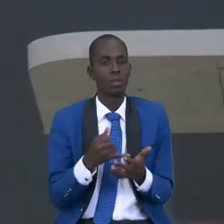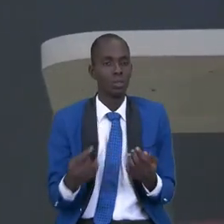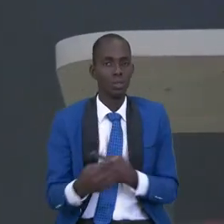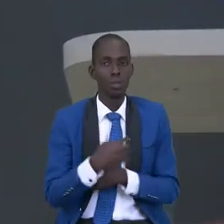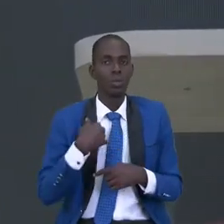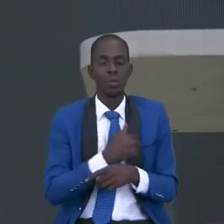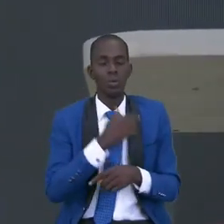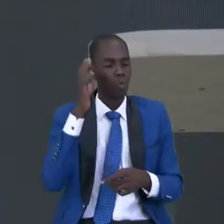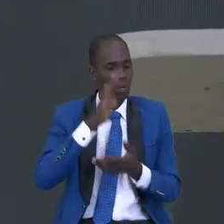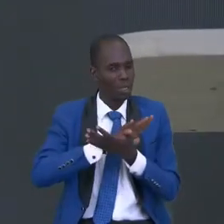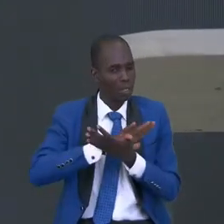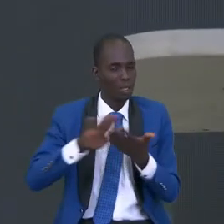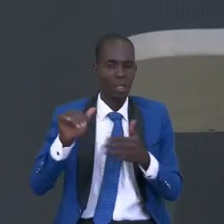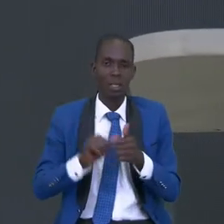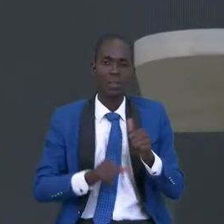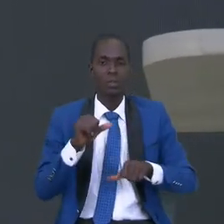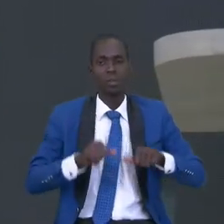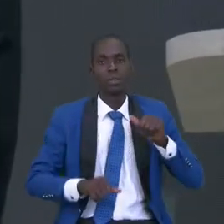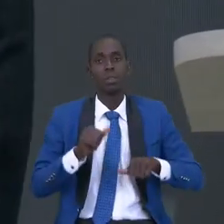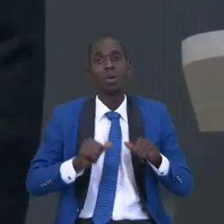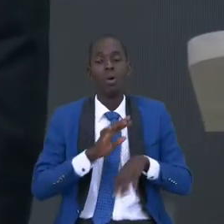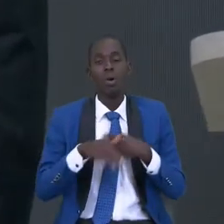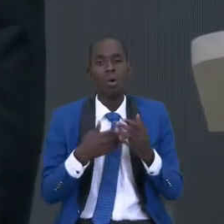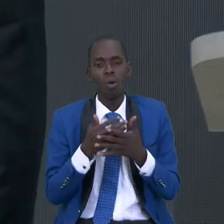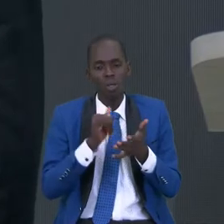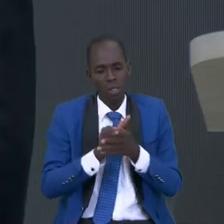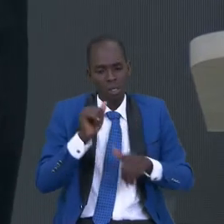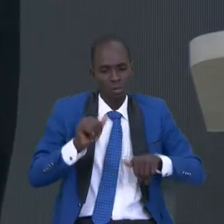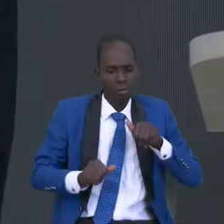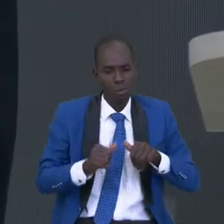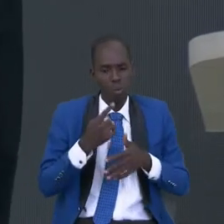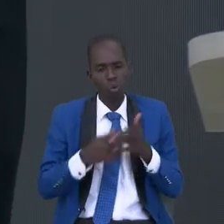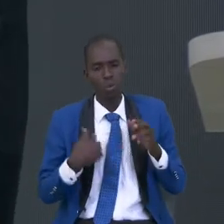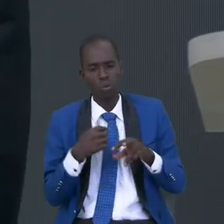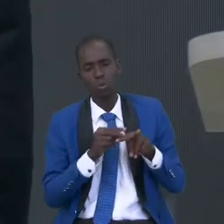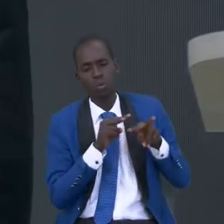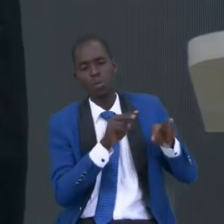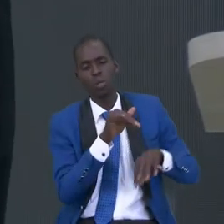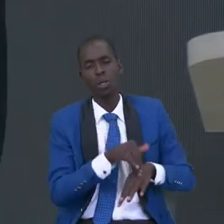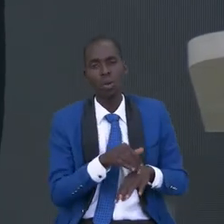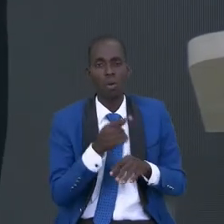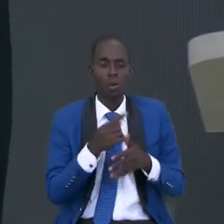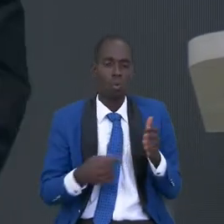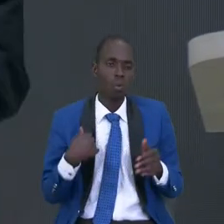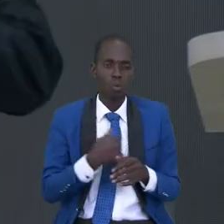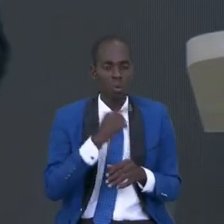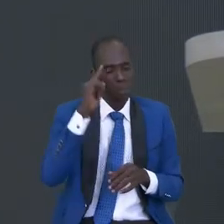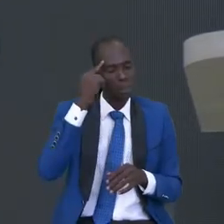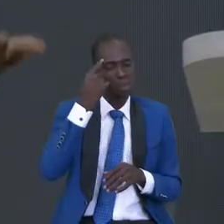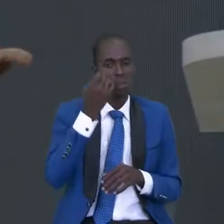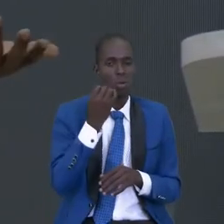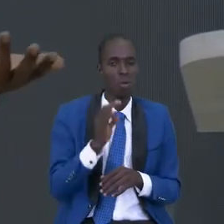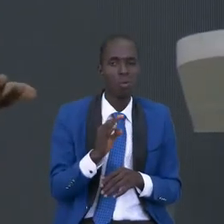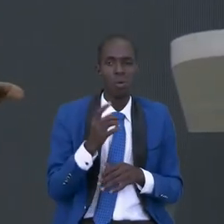the ground. All that unbelief, what we look at, what we think of, what